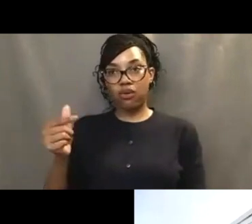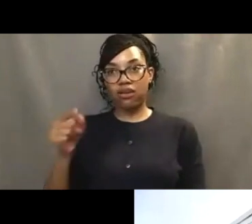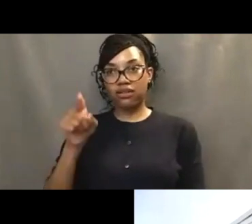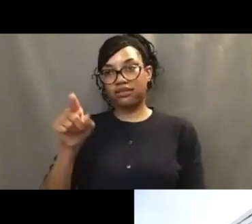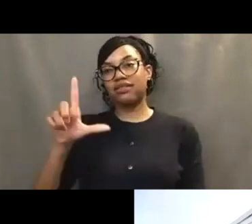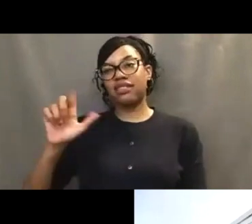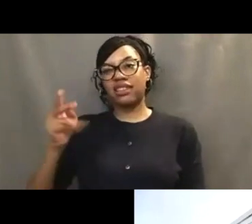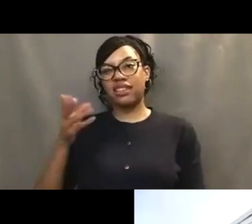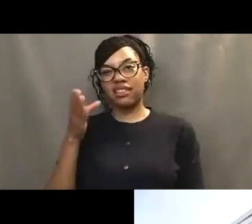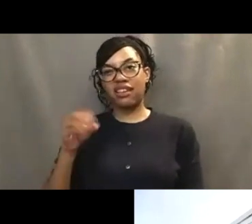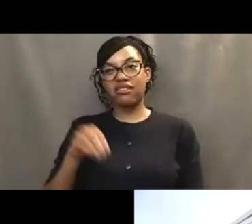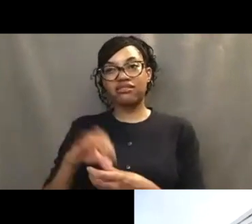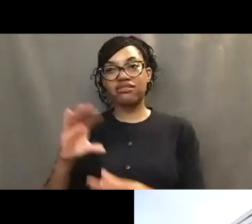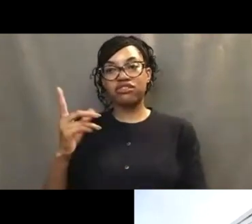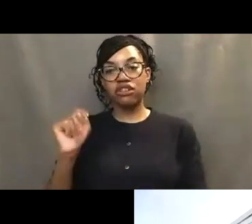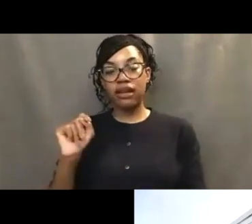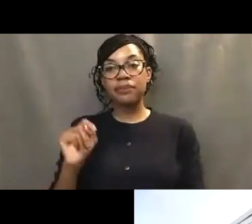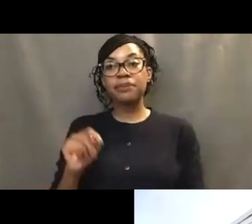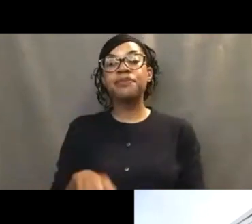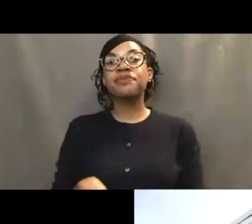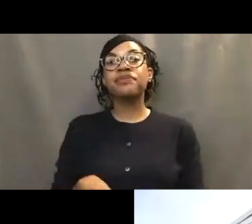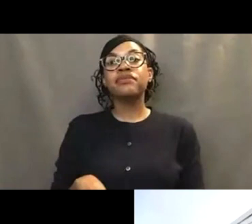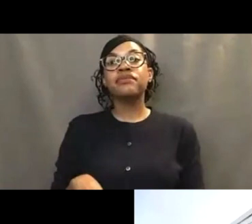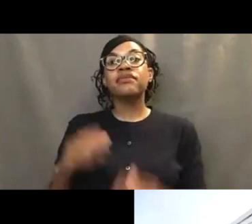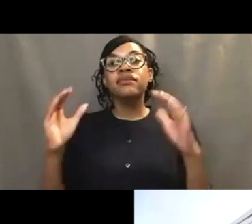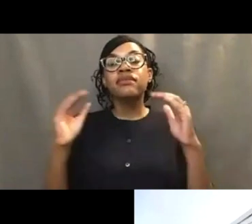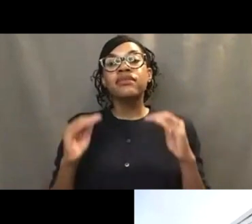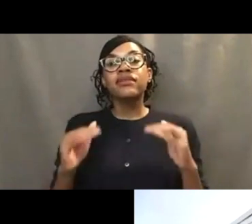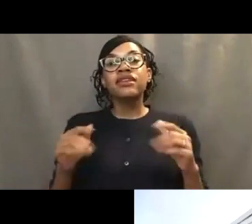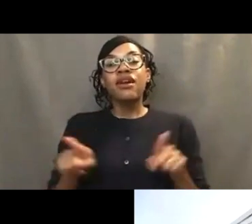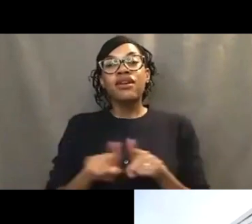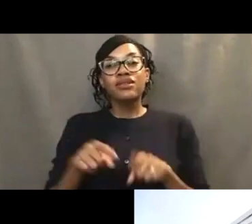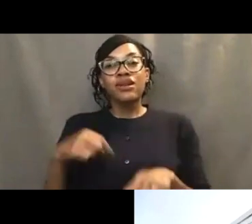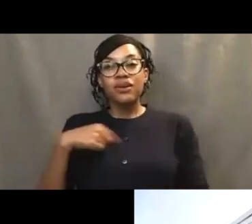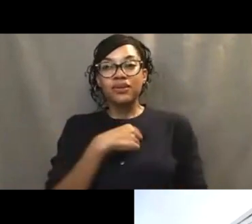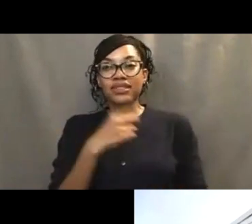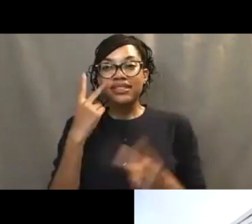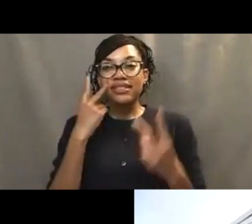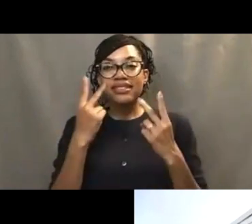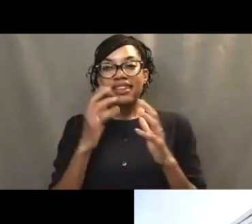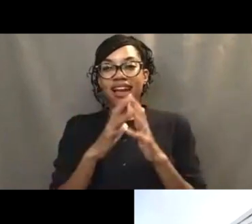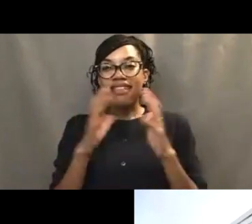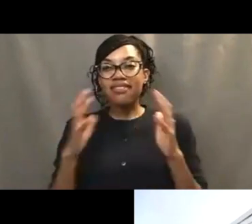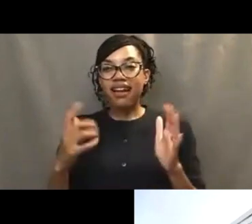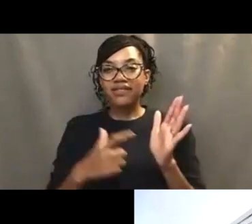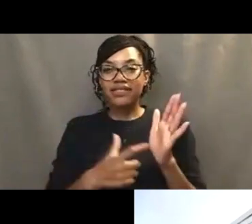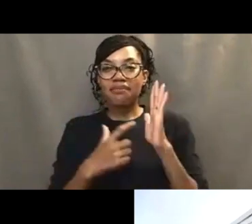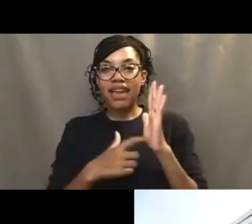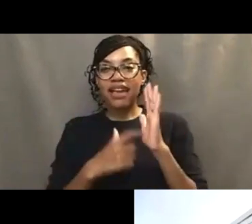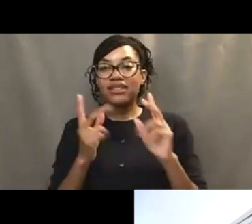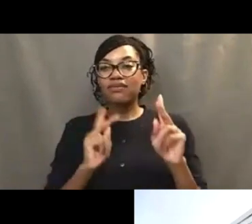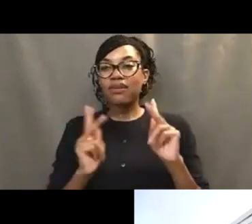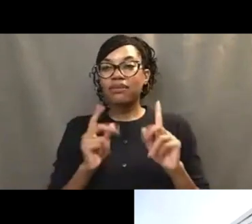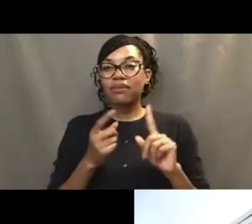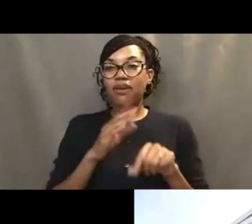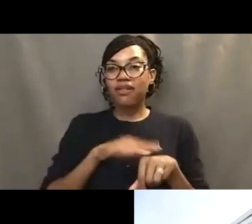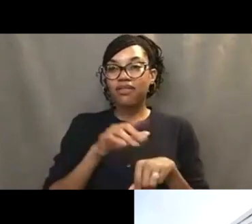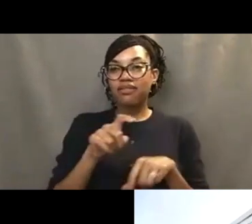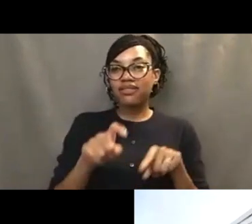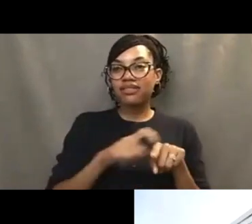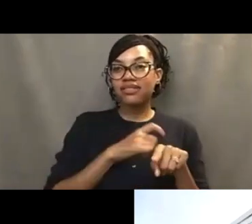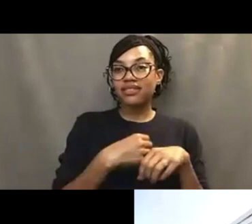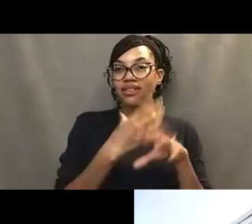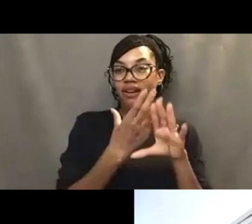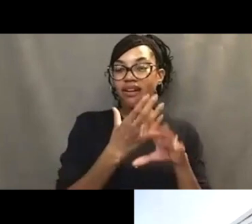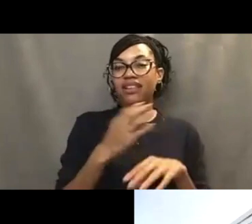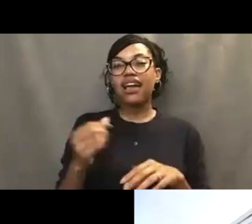has some of the sample demands that have been coming from groups like on this call, but also from all over the country, from unions who have started